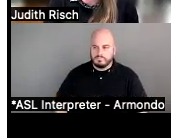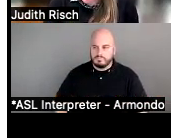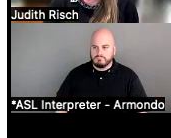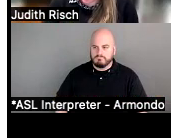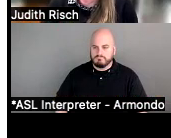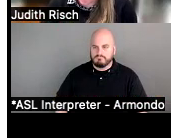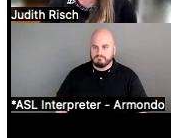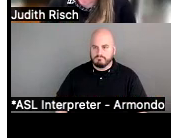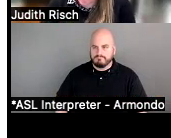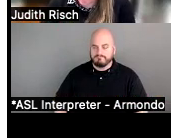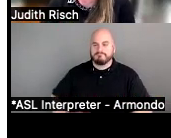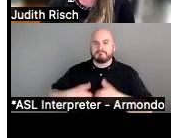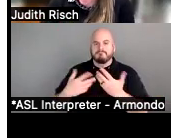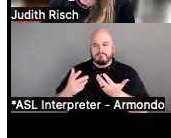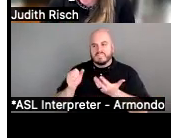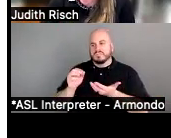So